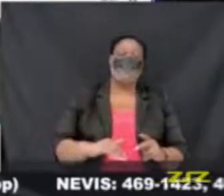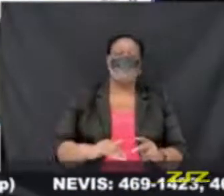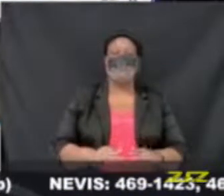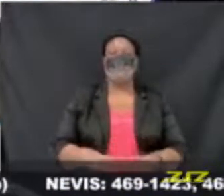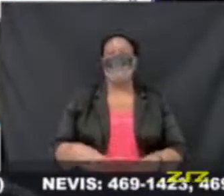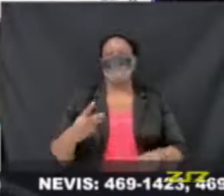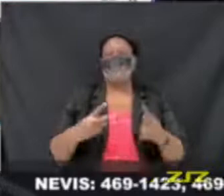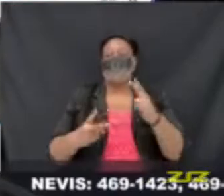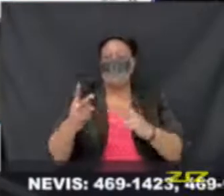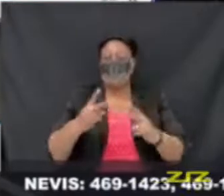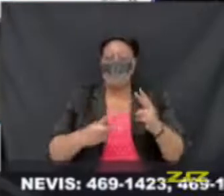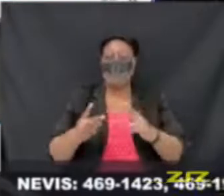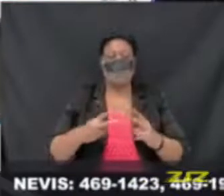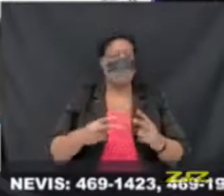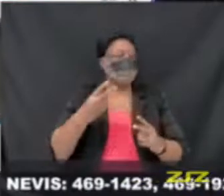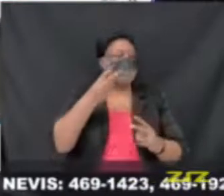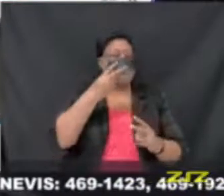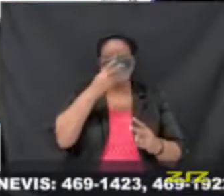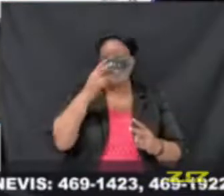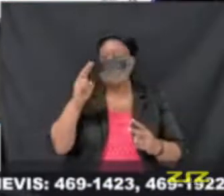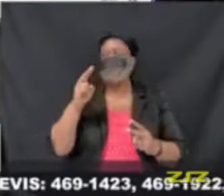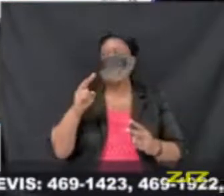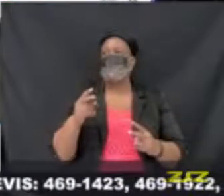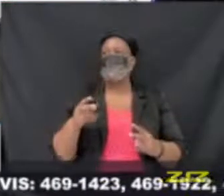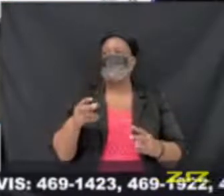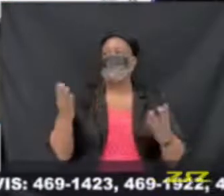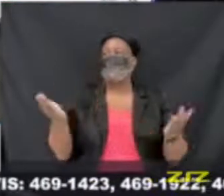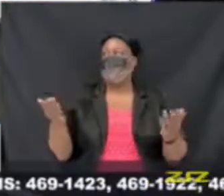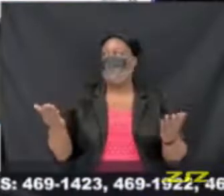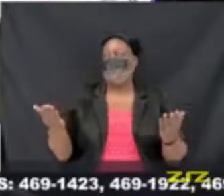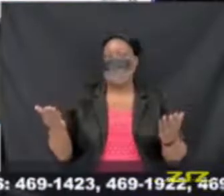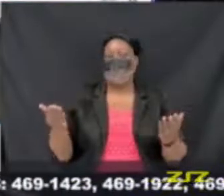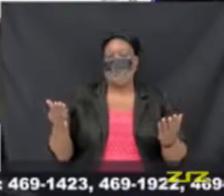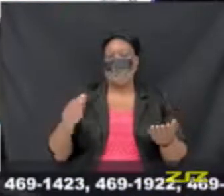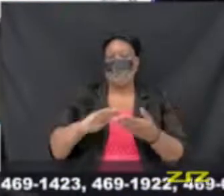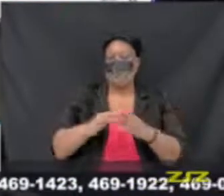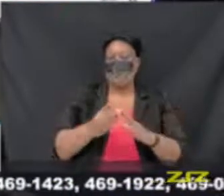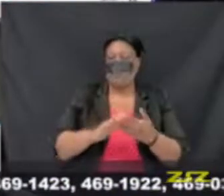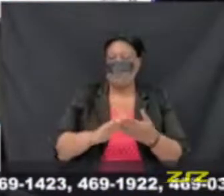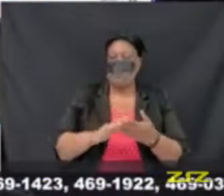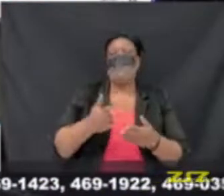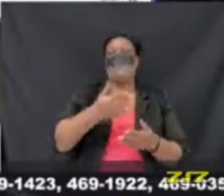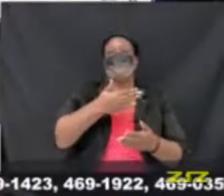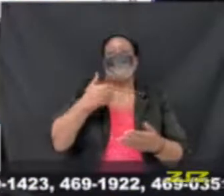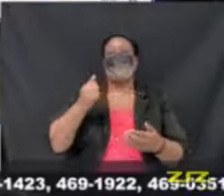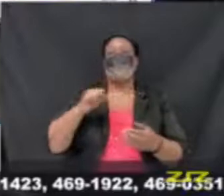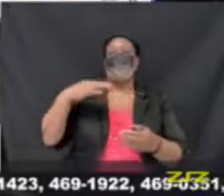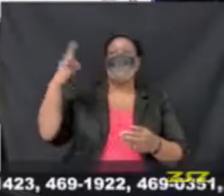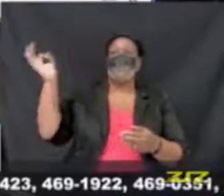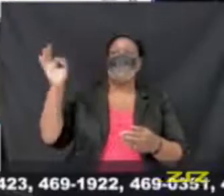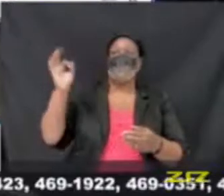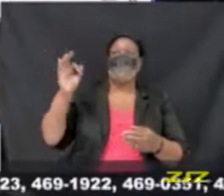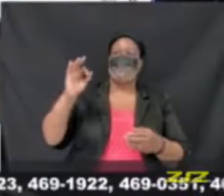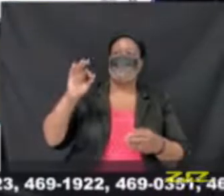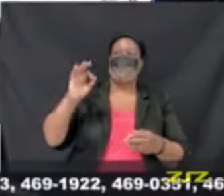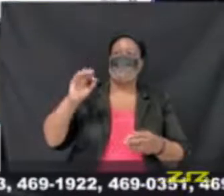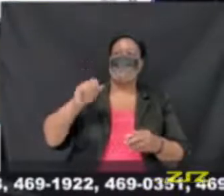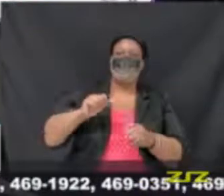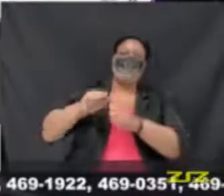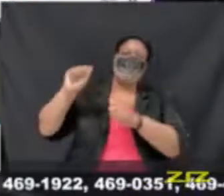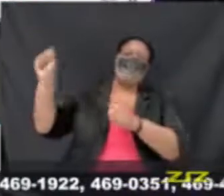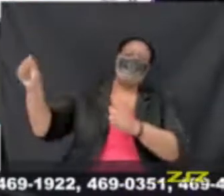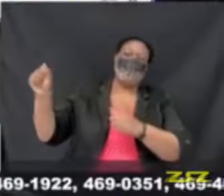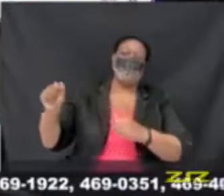also at the South Friars Bay. Equally so today, our sister island,